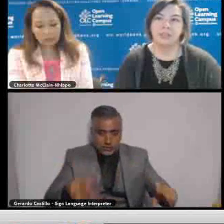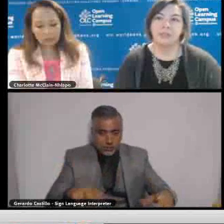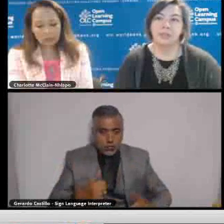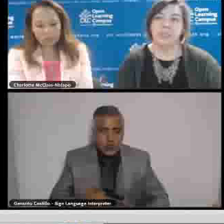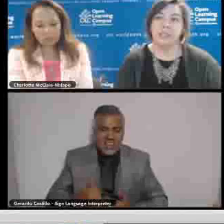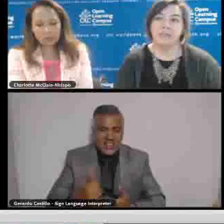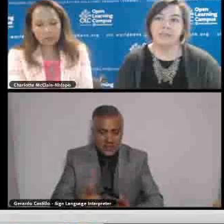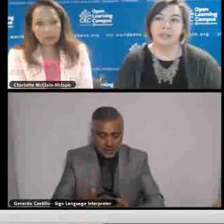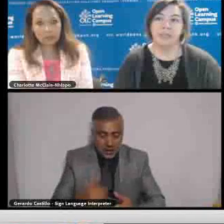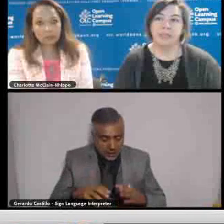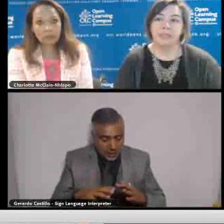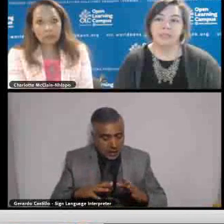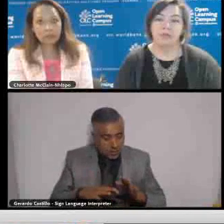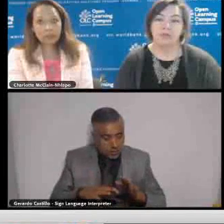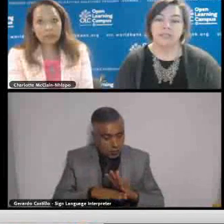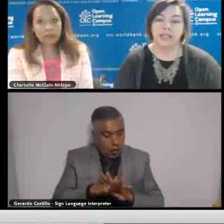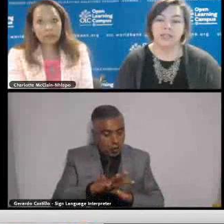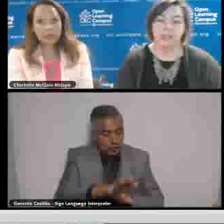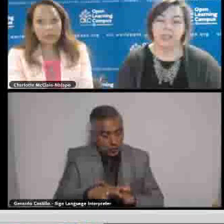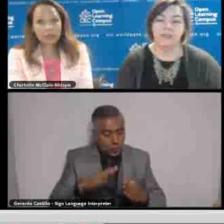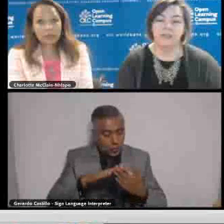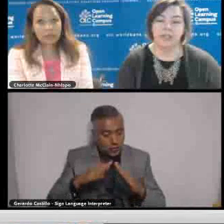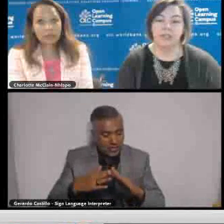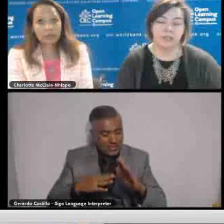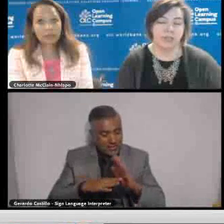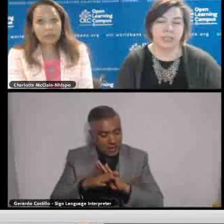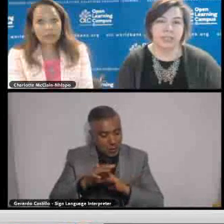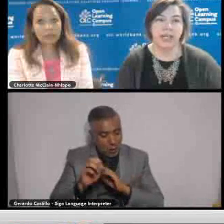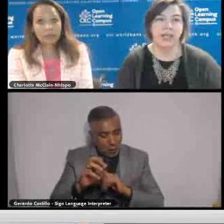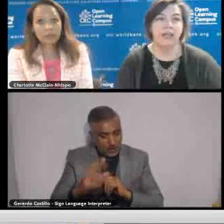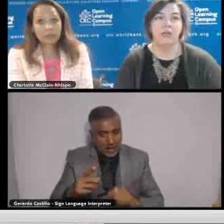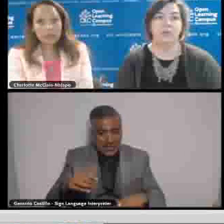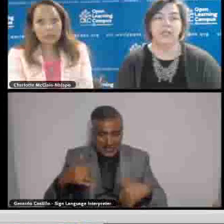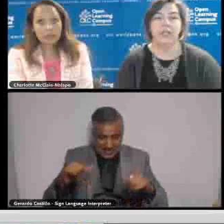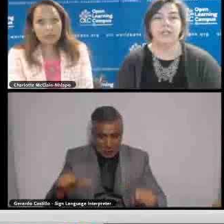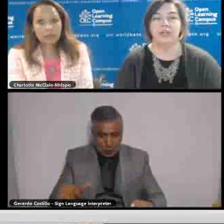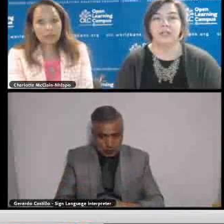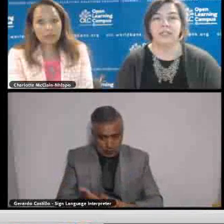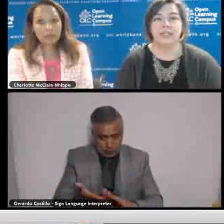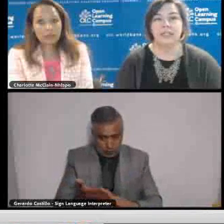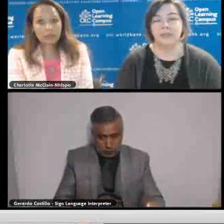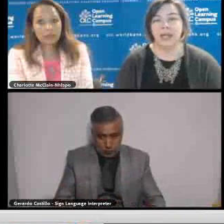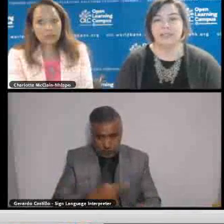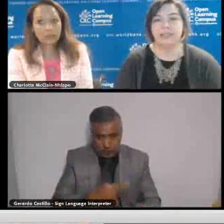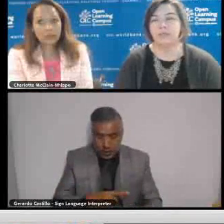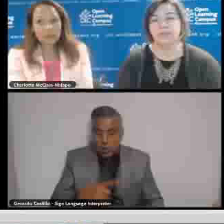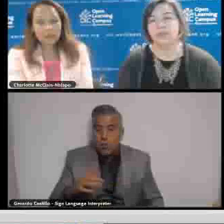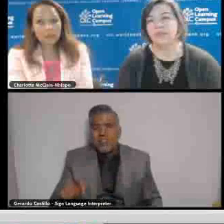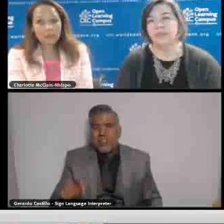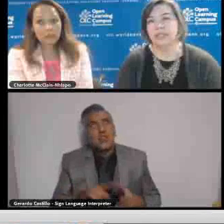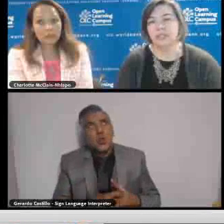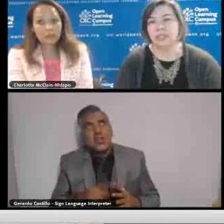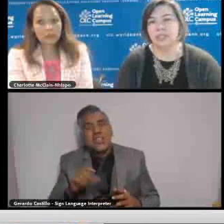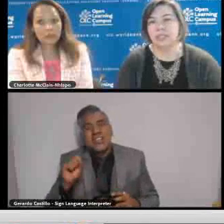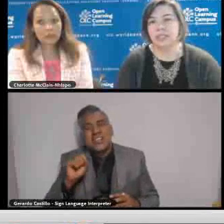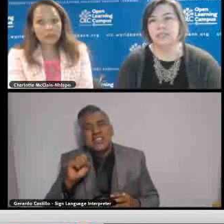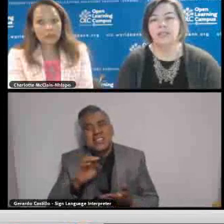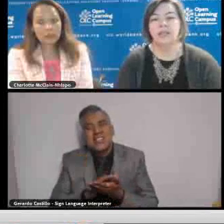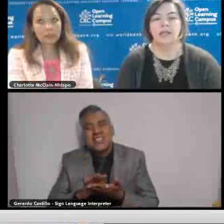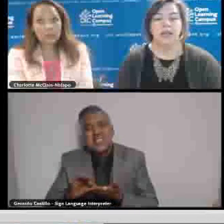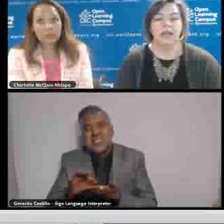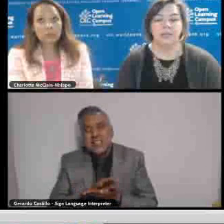community development organization that functions to this day, where they started seed banks, they were preserving indigenous seeds,